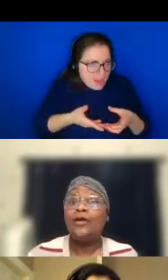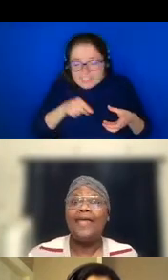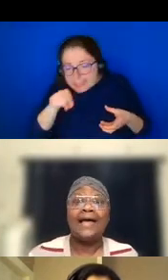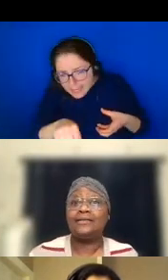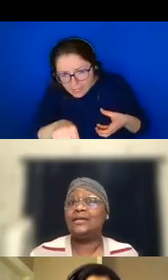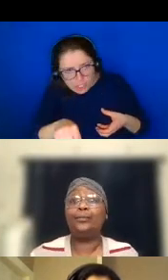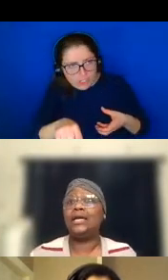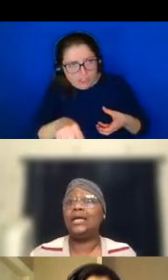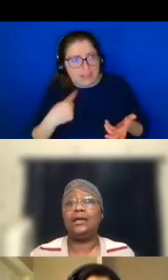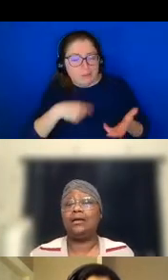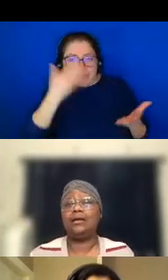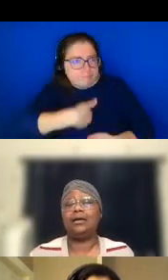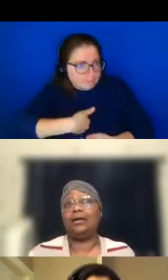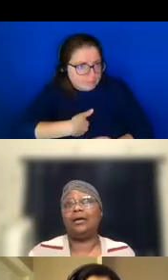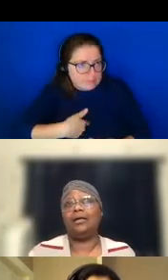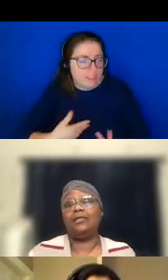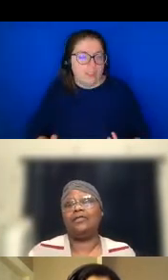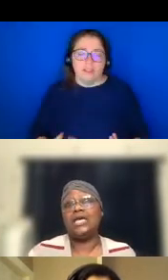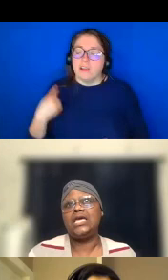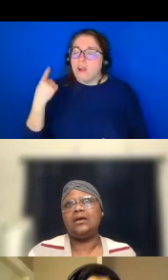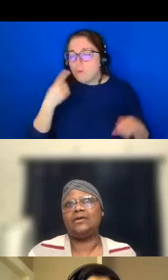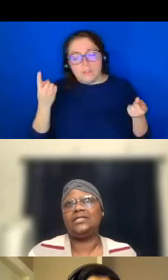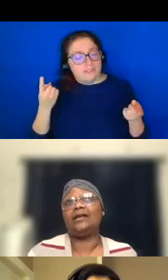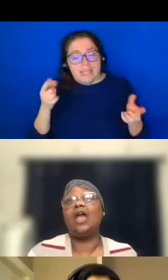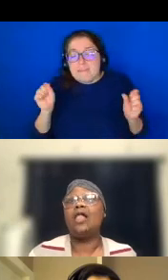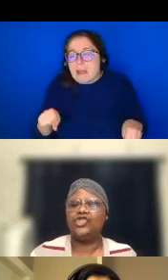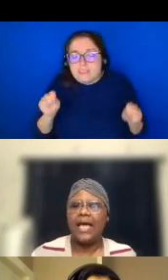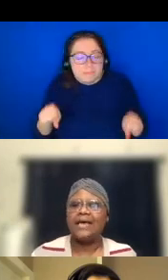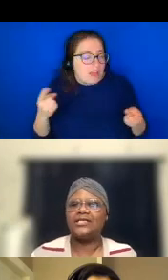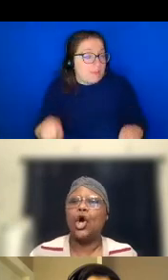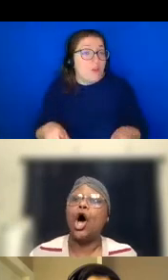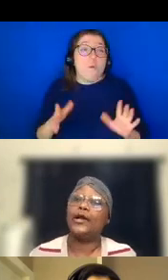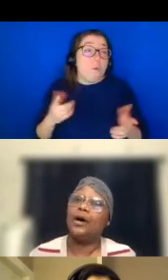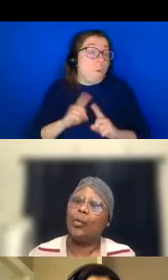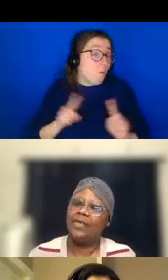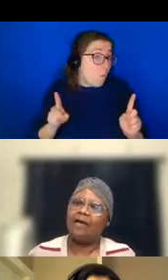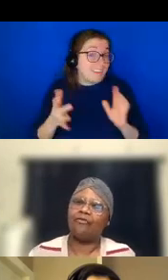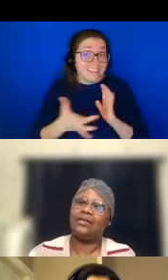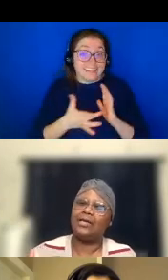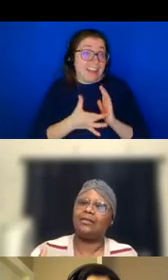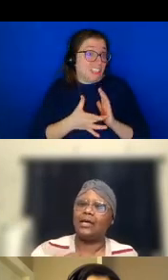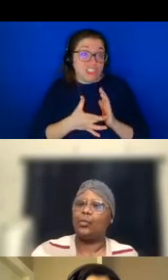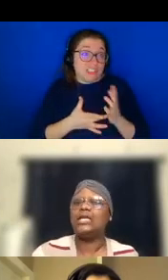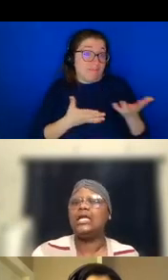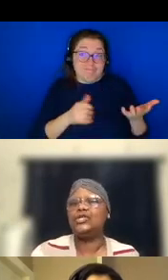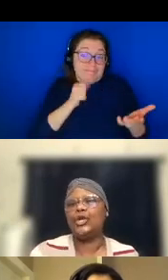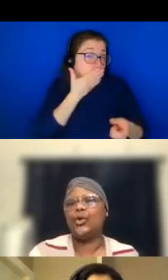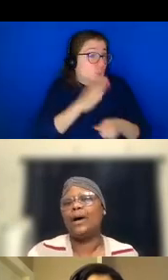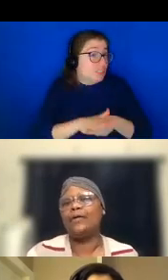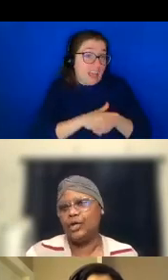Or that simply the technology hasn't caught up with everything